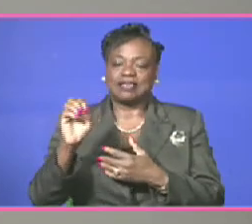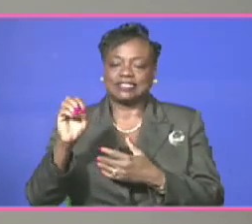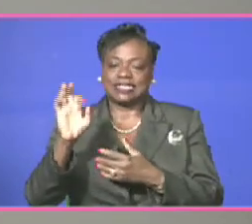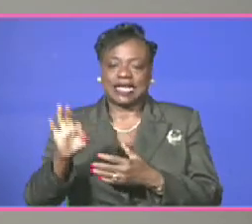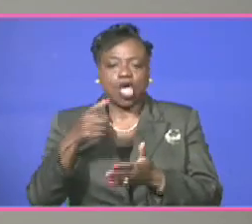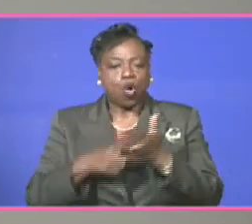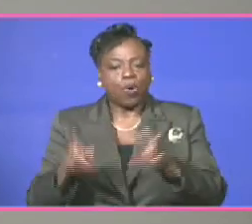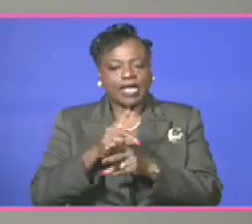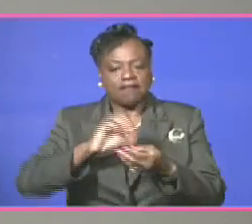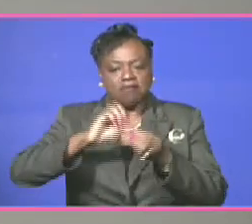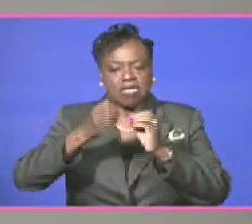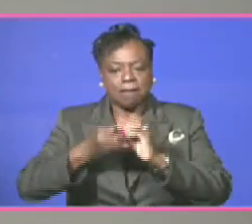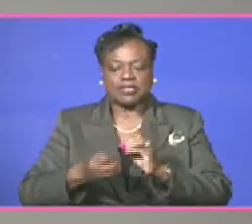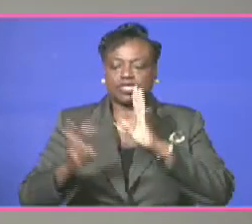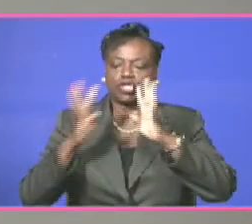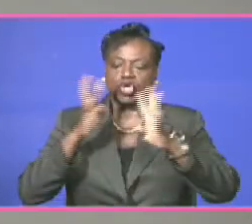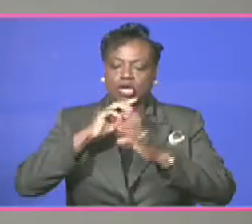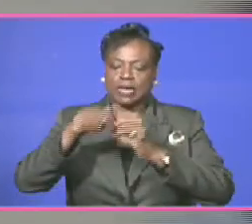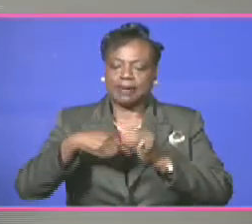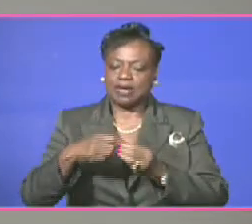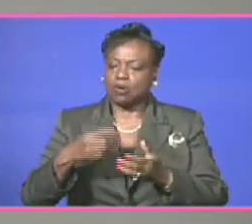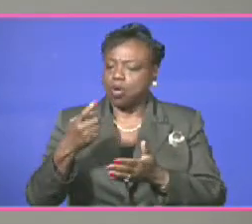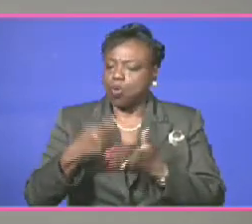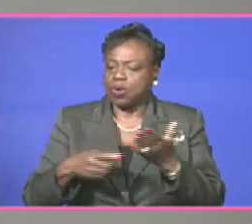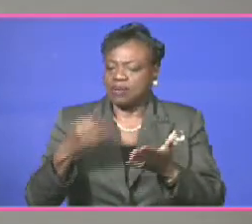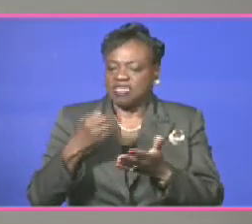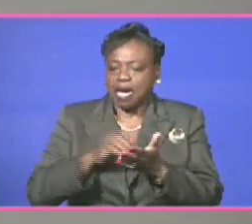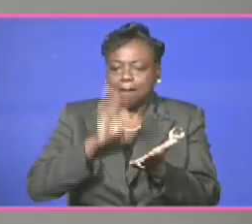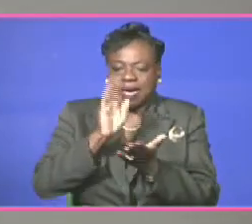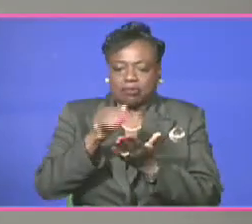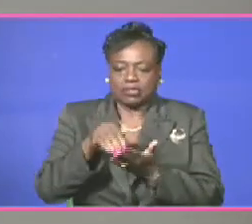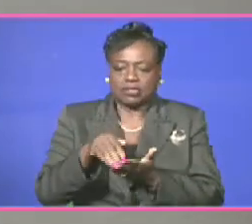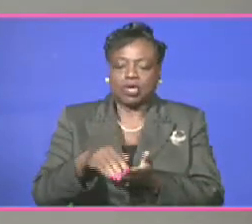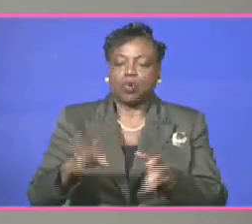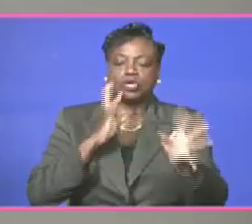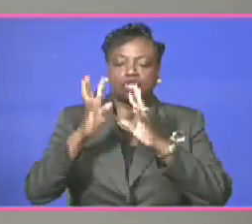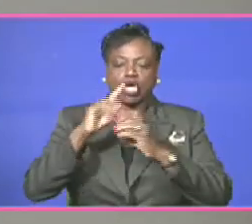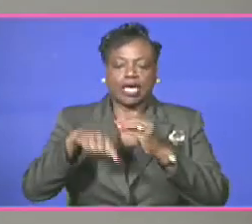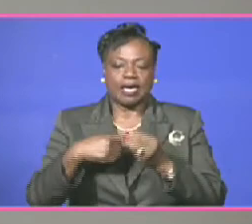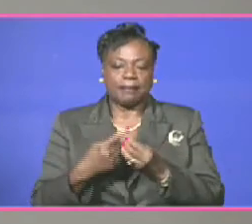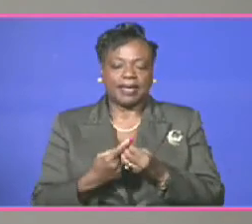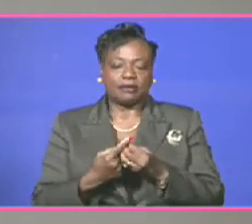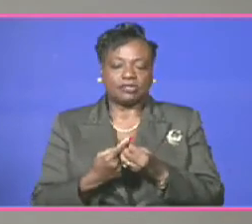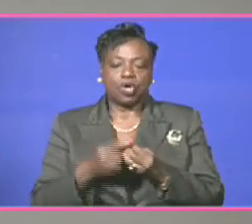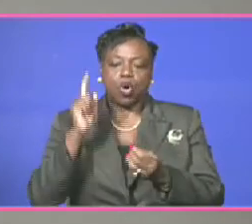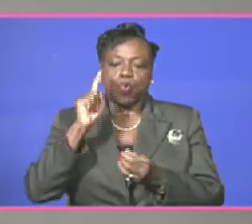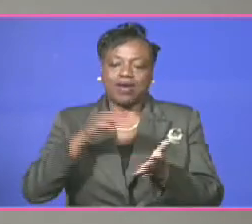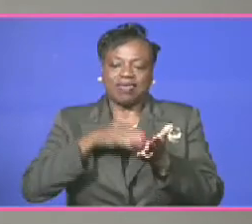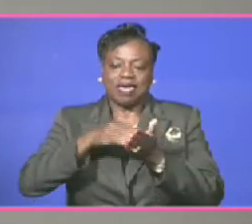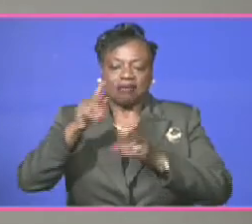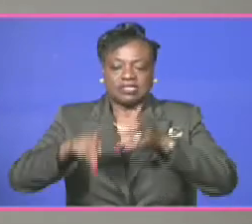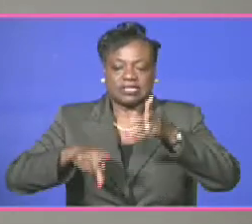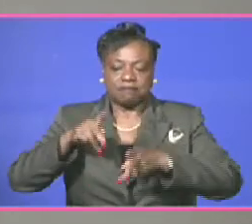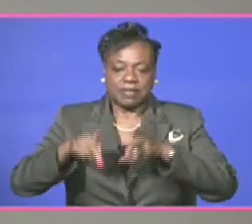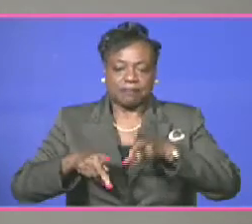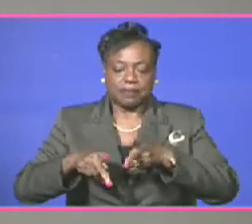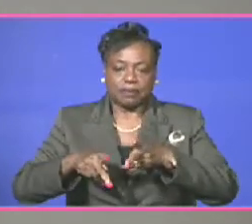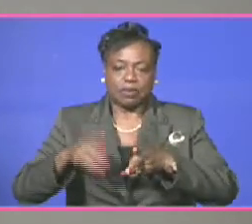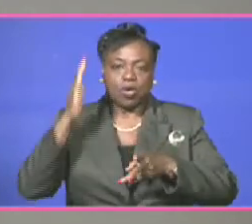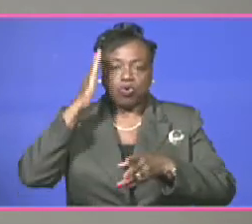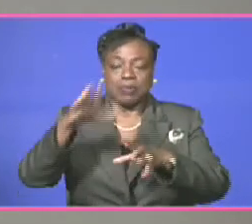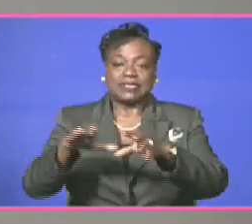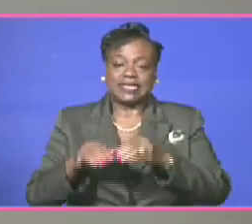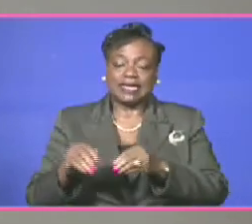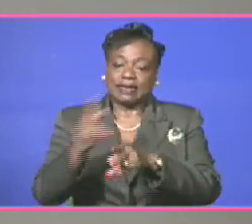numbers are we talking about and figures of payments? Well, today we're speaking of about 1,000 people will be taken care